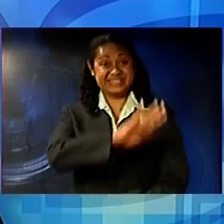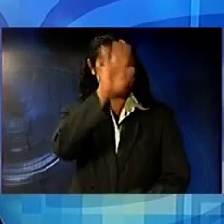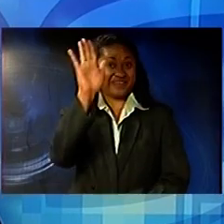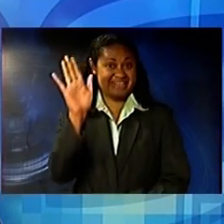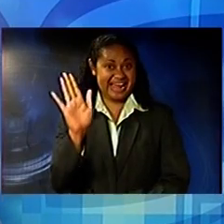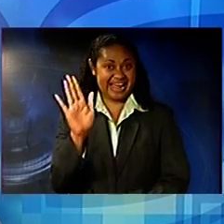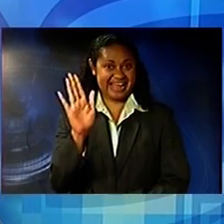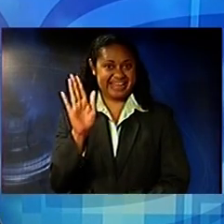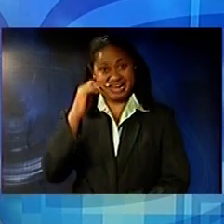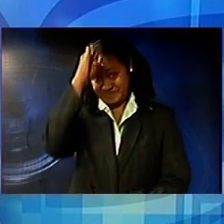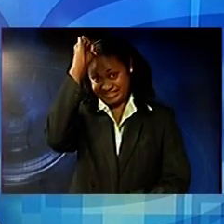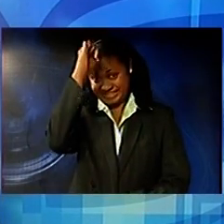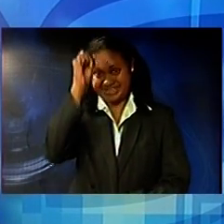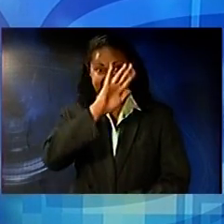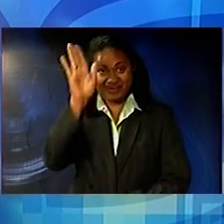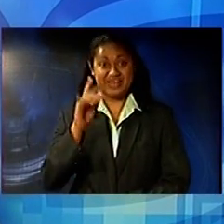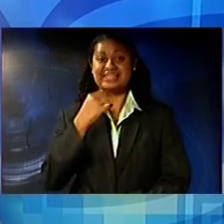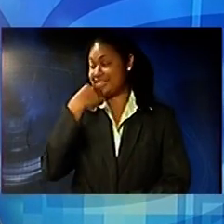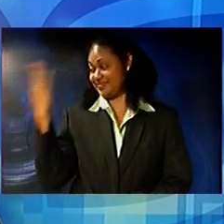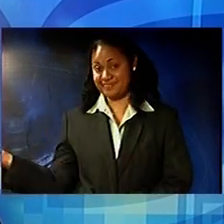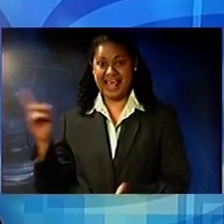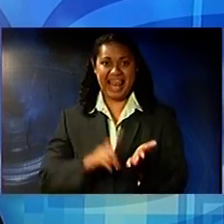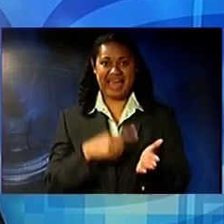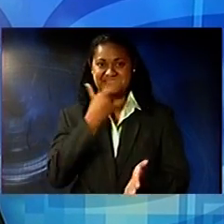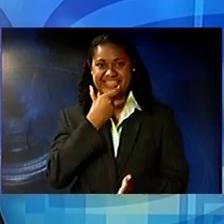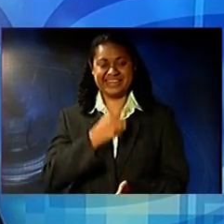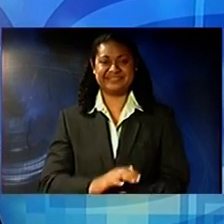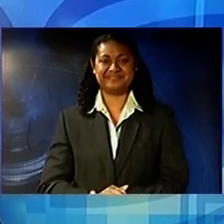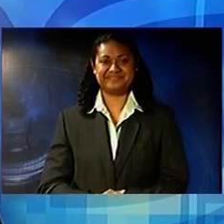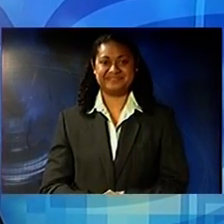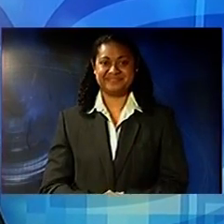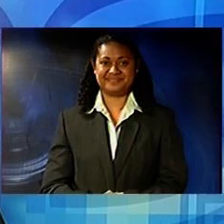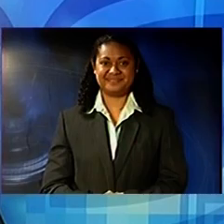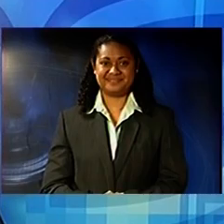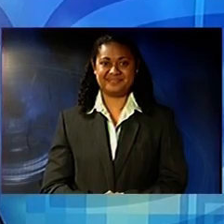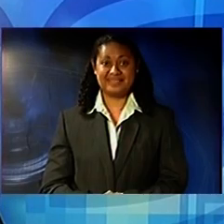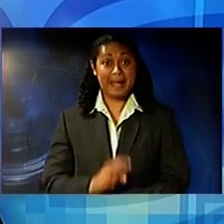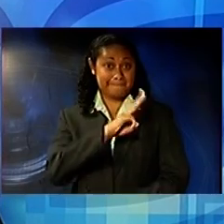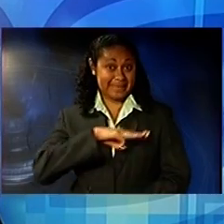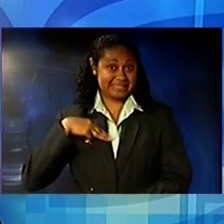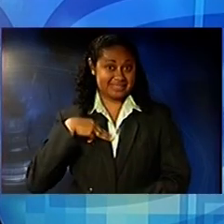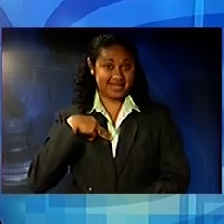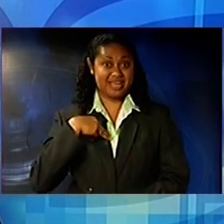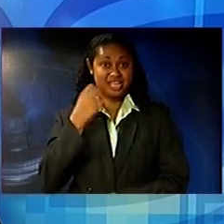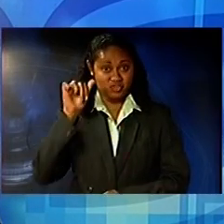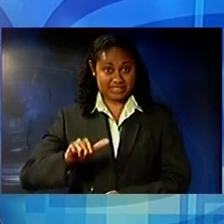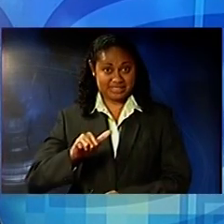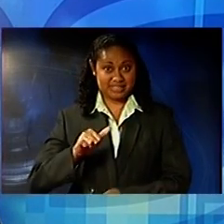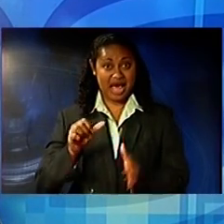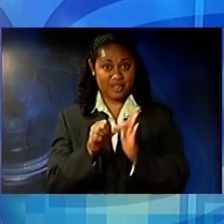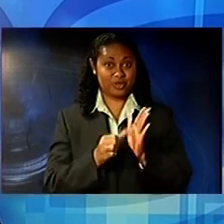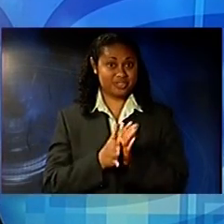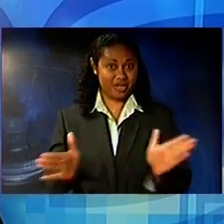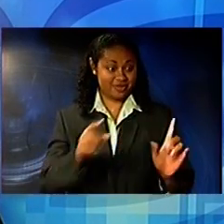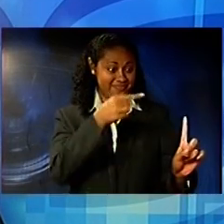Nisambula, Namaste and a very good evening. I'm Lavanya with Fiji Today News. The Minister for Justice and Attorney General Mr. Ayaz